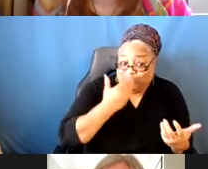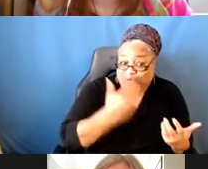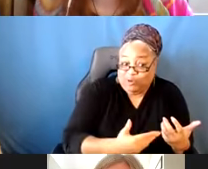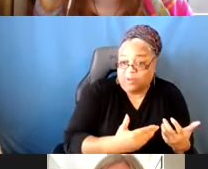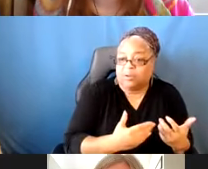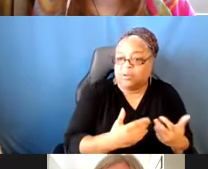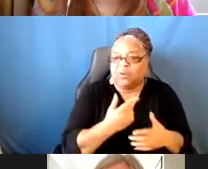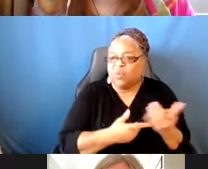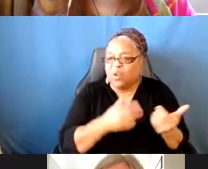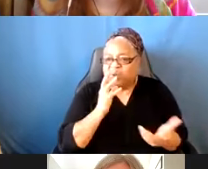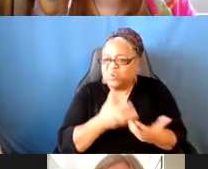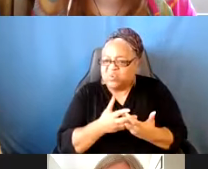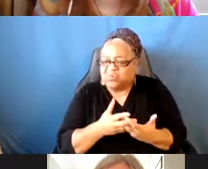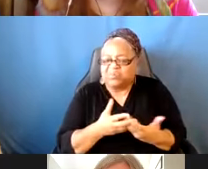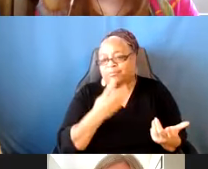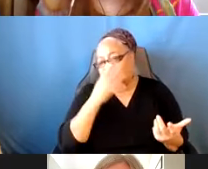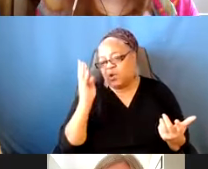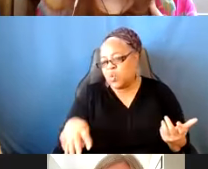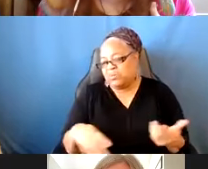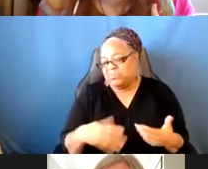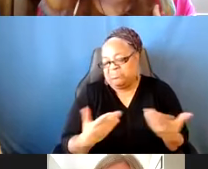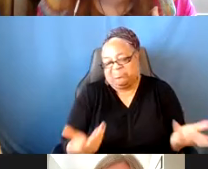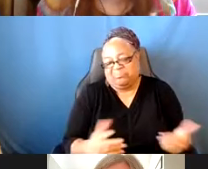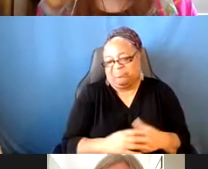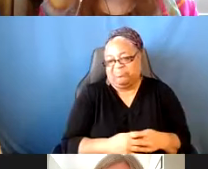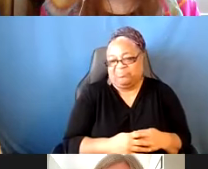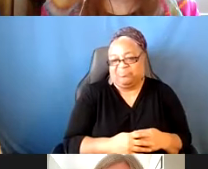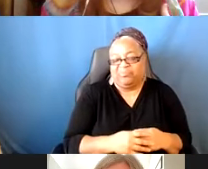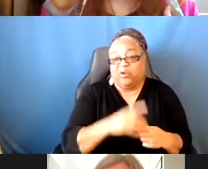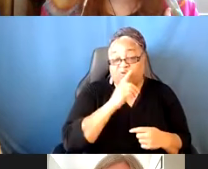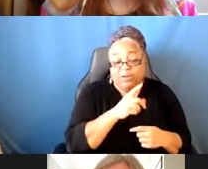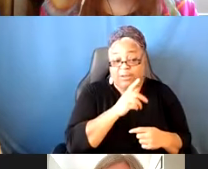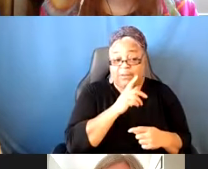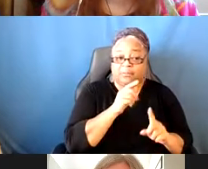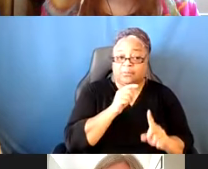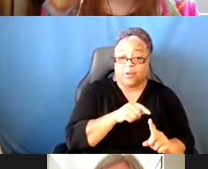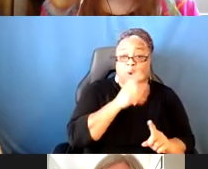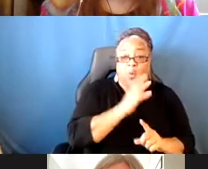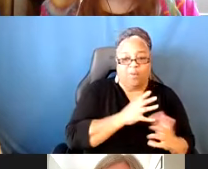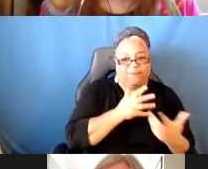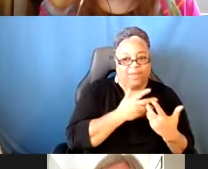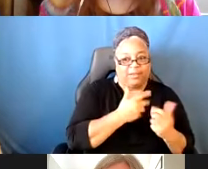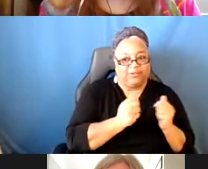survivor you're working with and ignore the rest, because it's not about us. It's not about us.